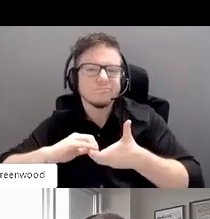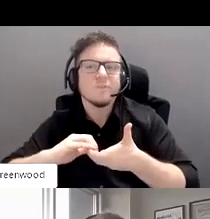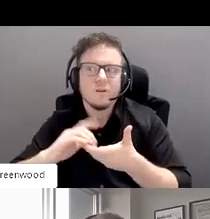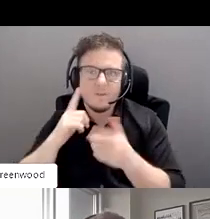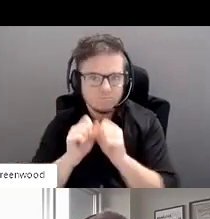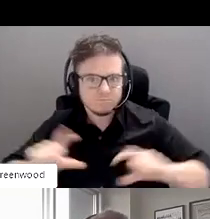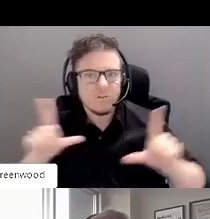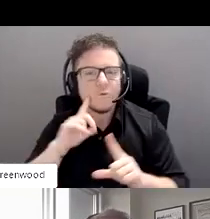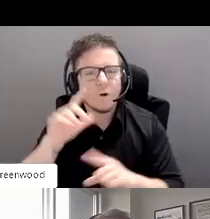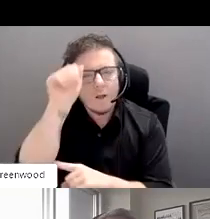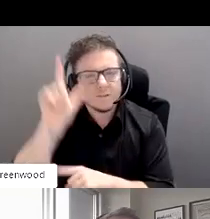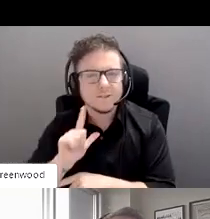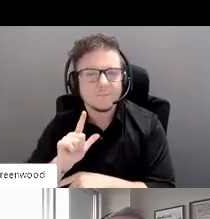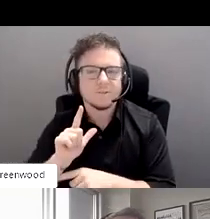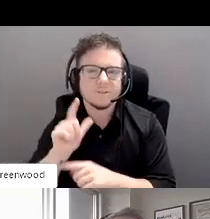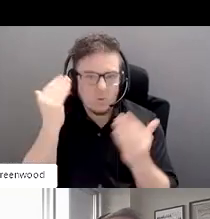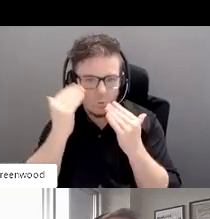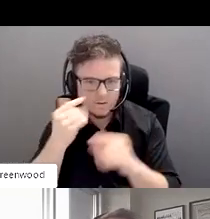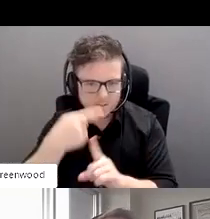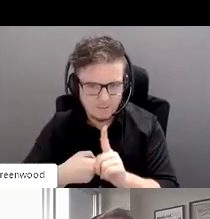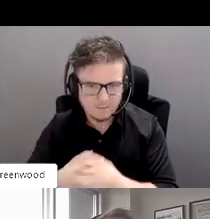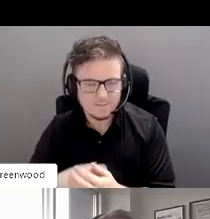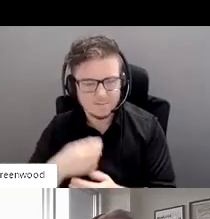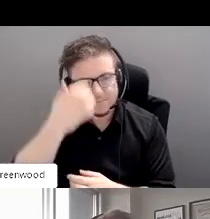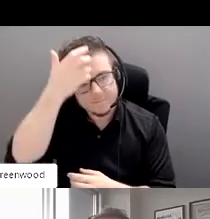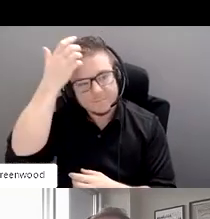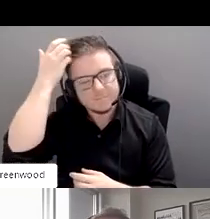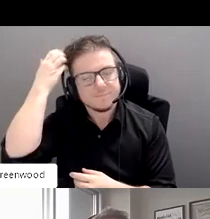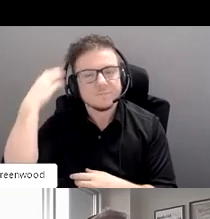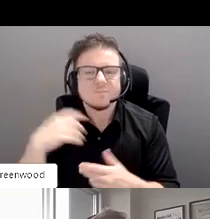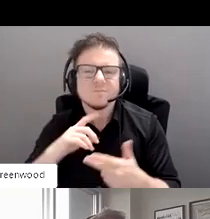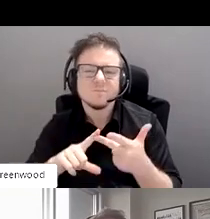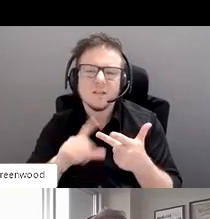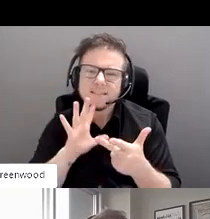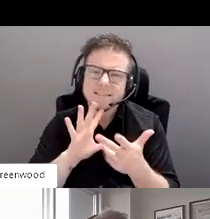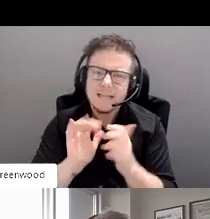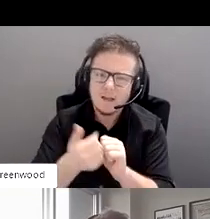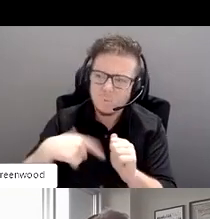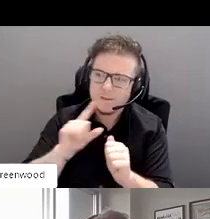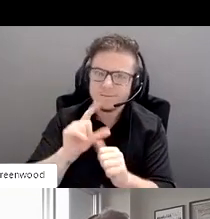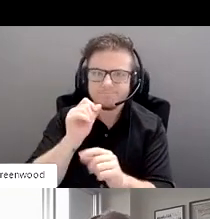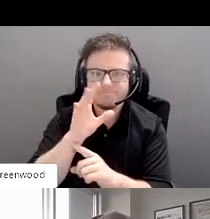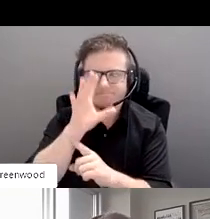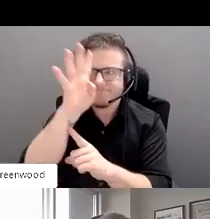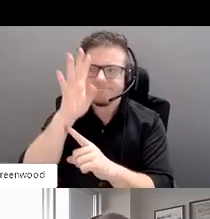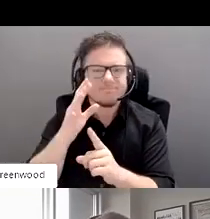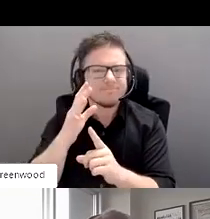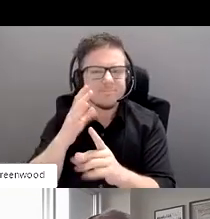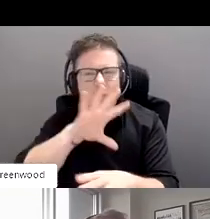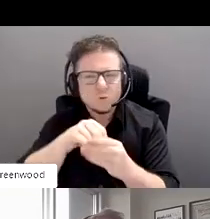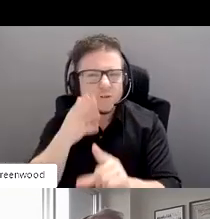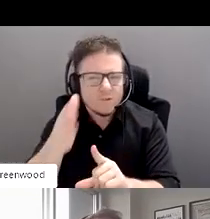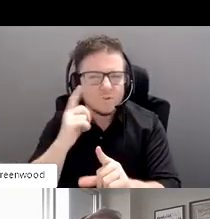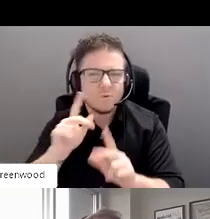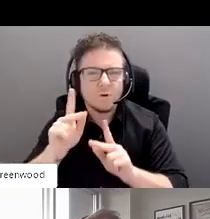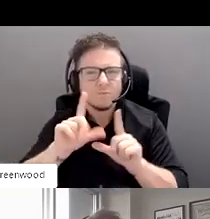Month. We'll talk about how we can create an inclusive future for 2SLGI people living with dementia, looking